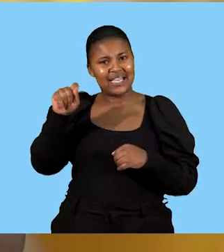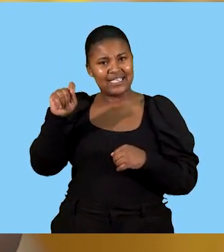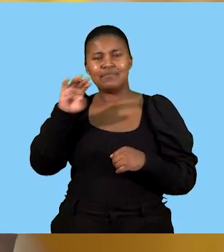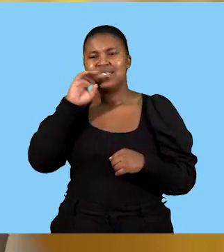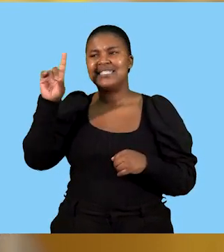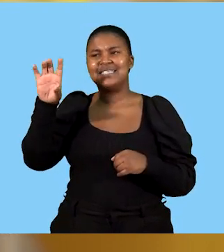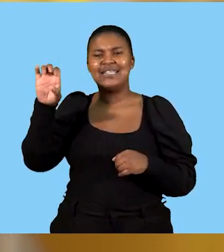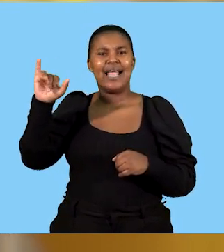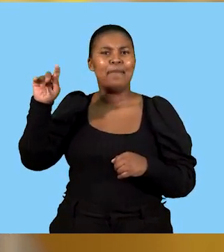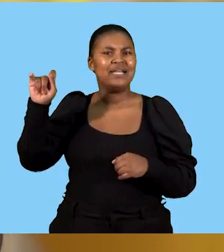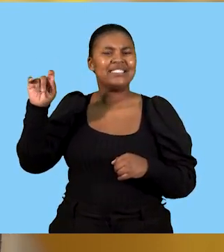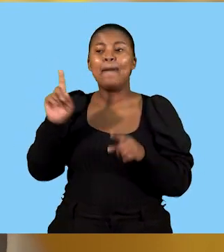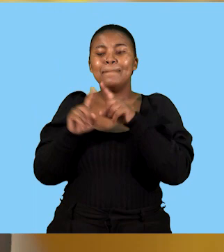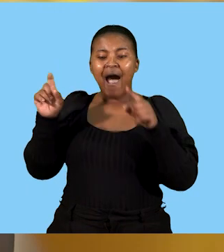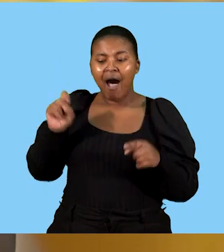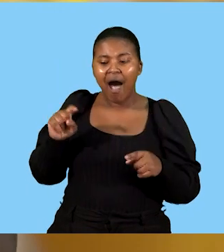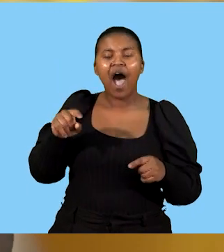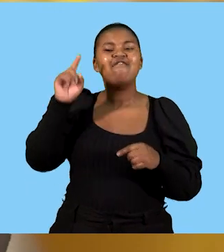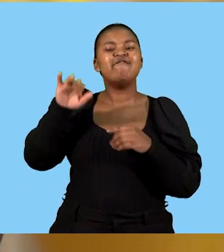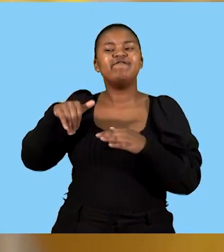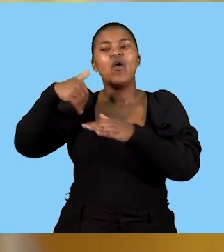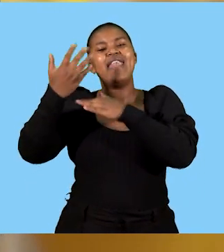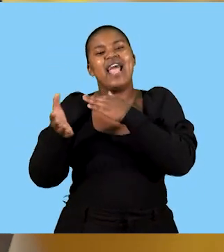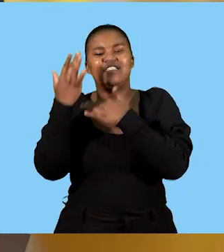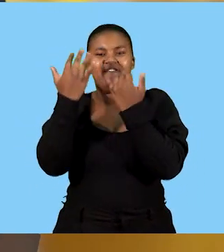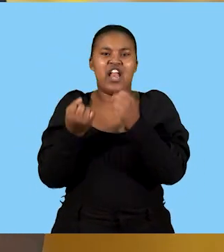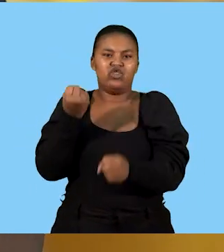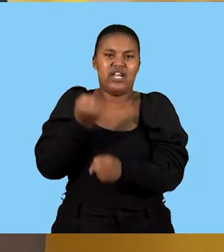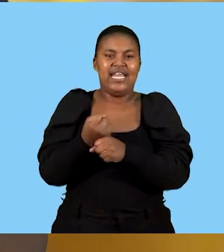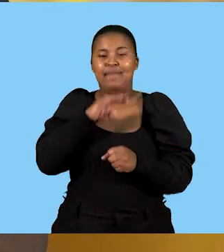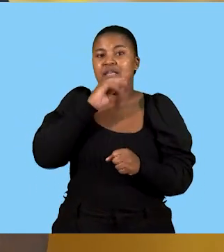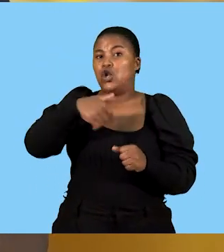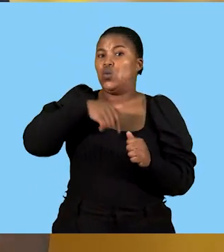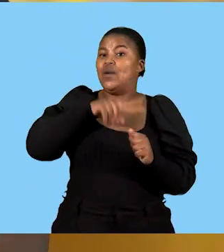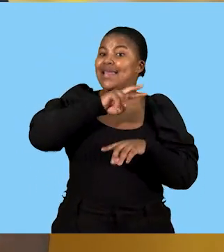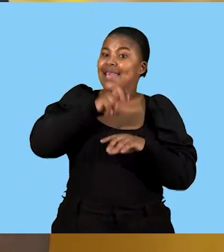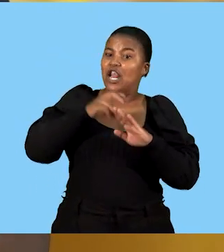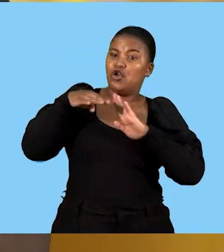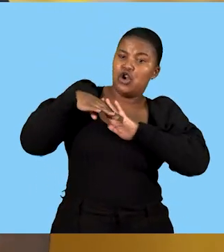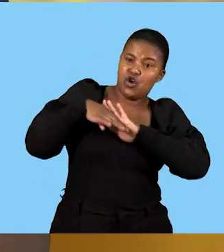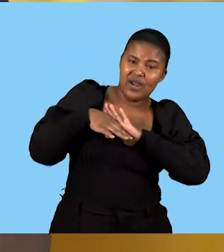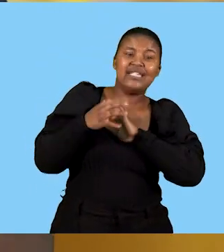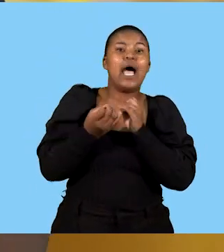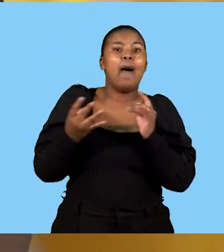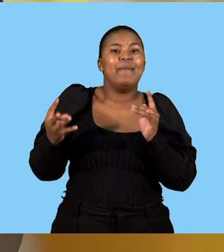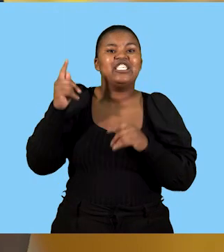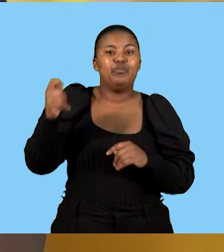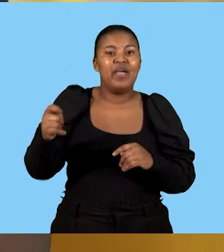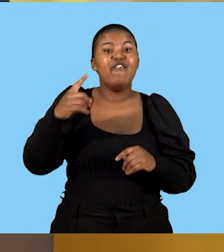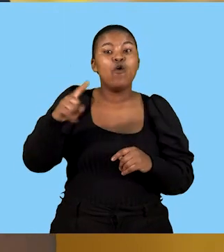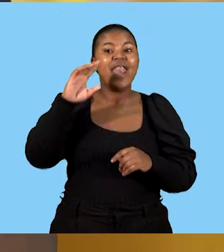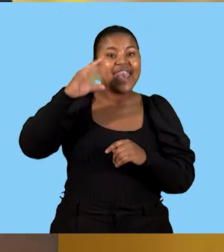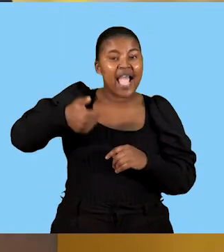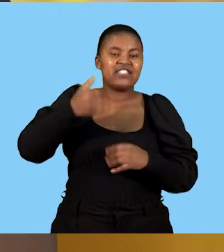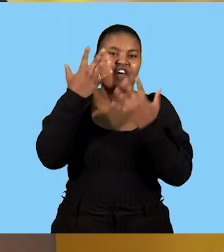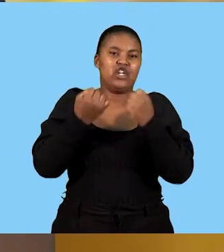amount that includes for the next financial year. So we now need to decrease that amount that was being paid for the next financial